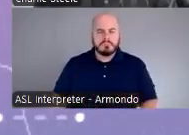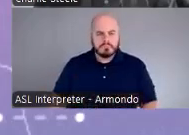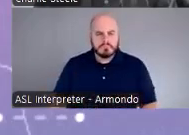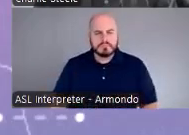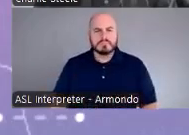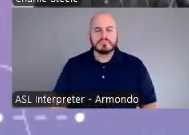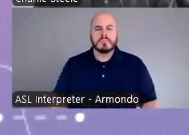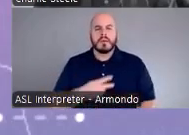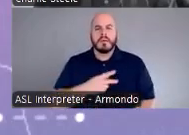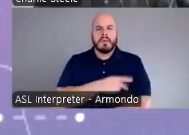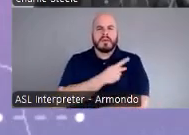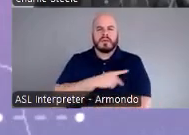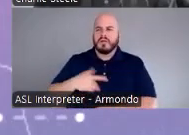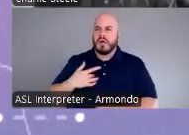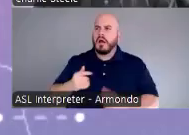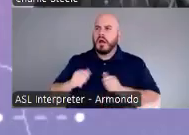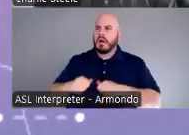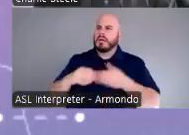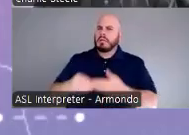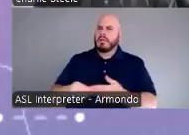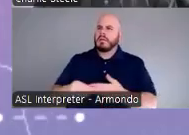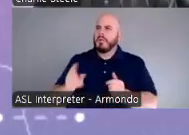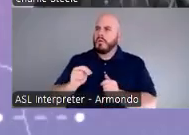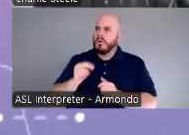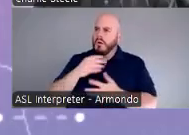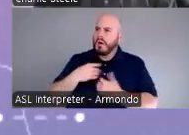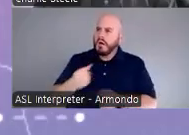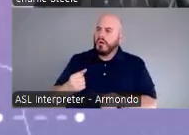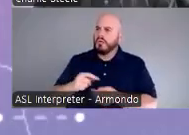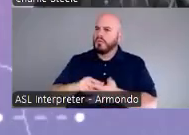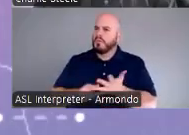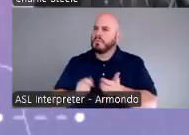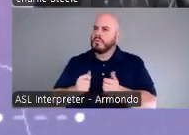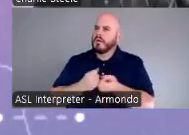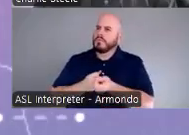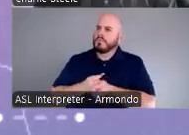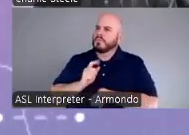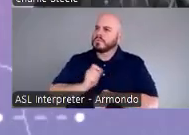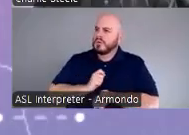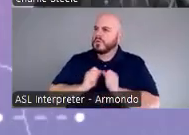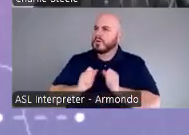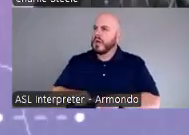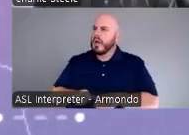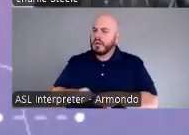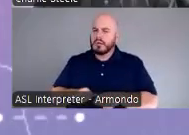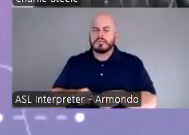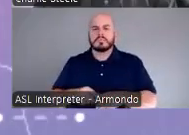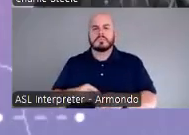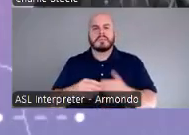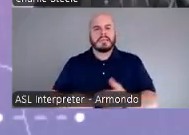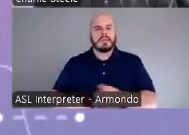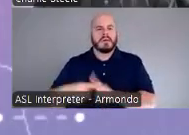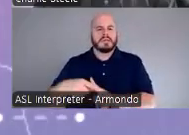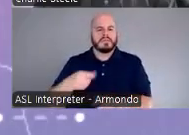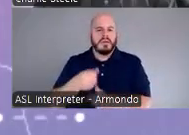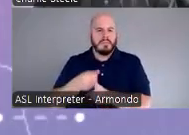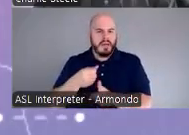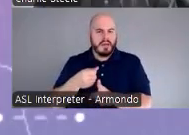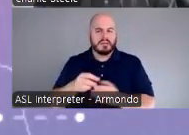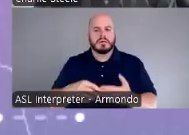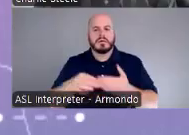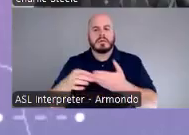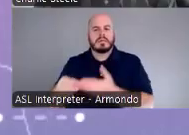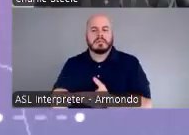own health, and they can advocate for themselves. This leads to health impact, and eventually